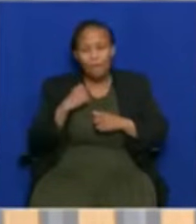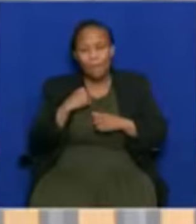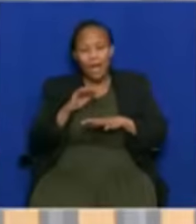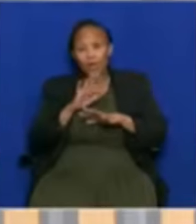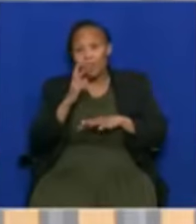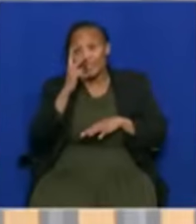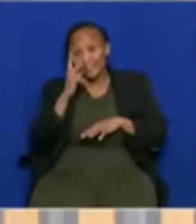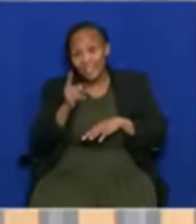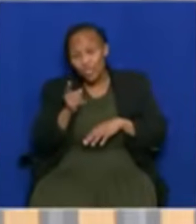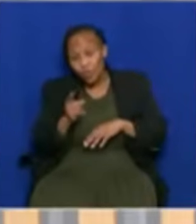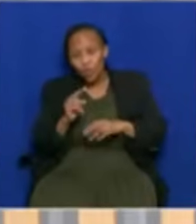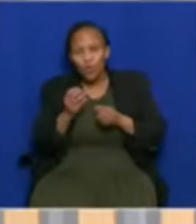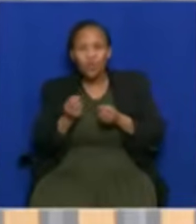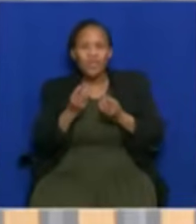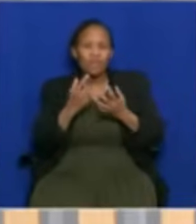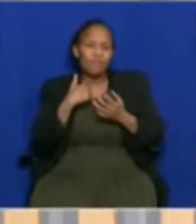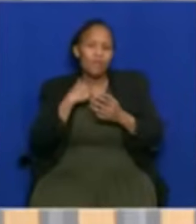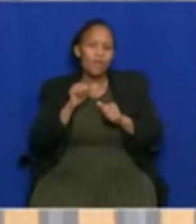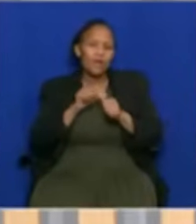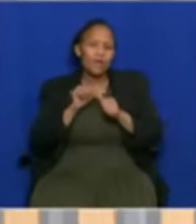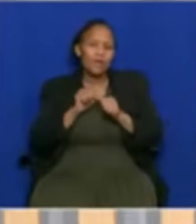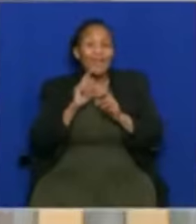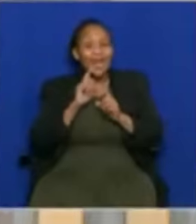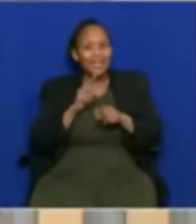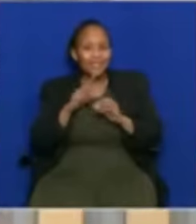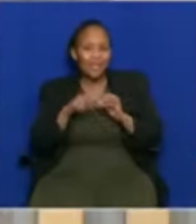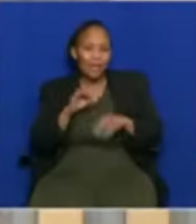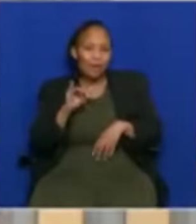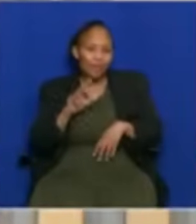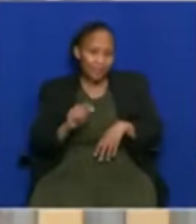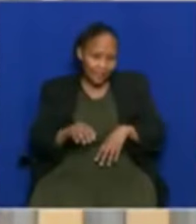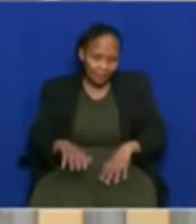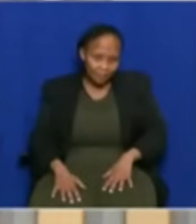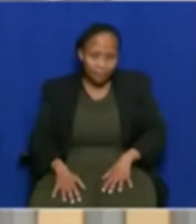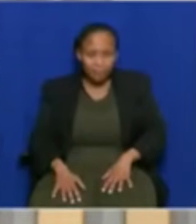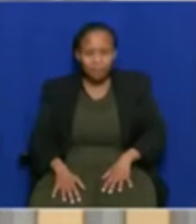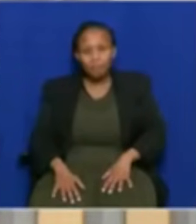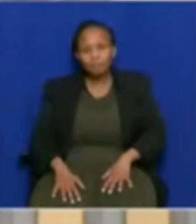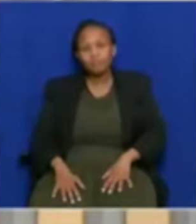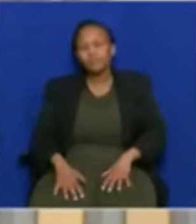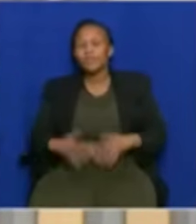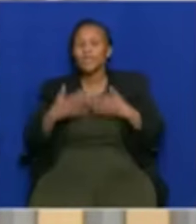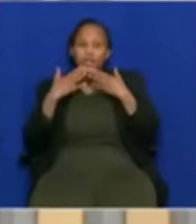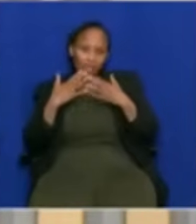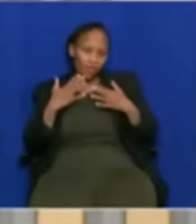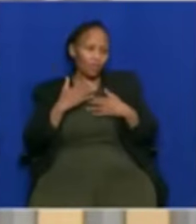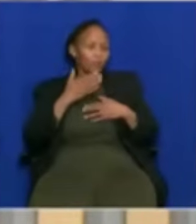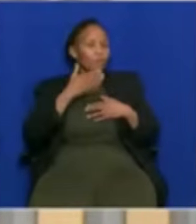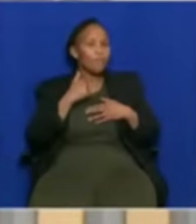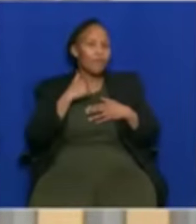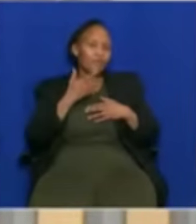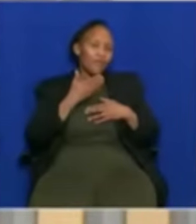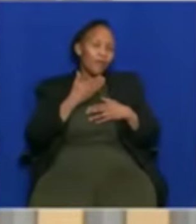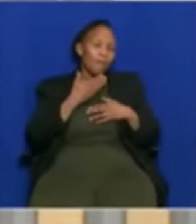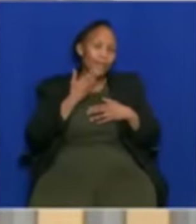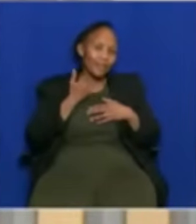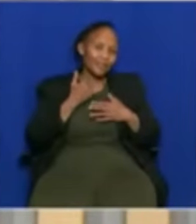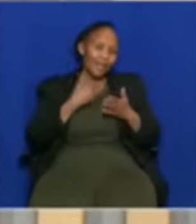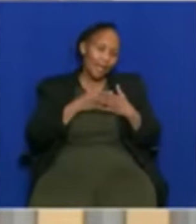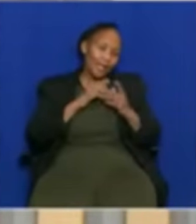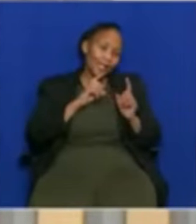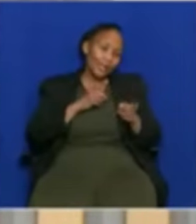Yes, thank you, Commissioner. That was the best I could answer. But just to conclude, Chair, that